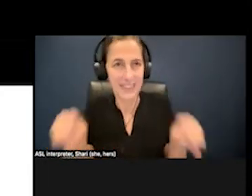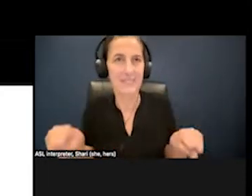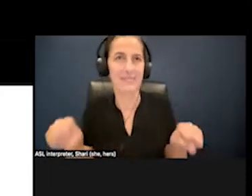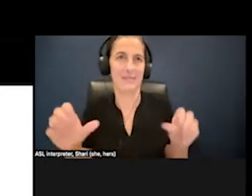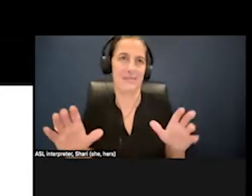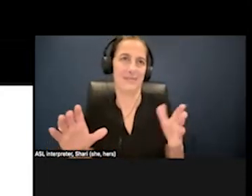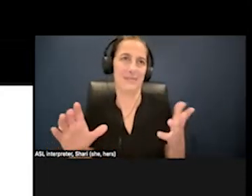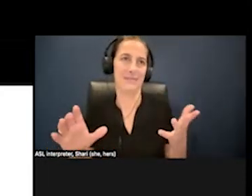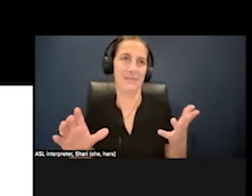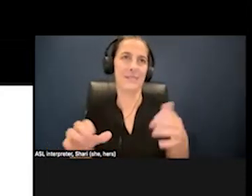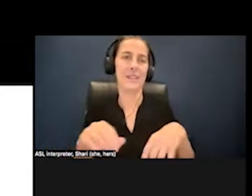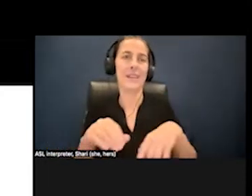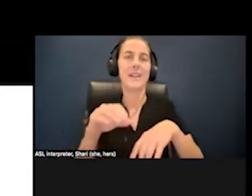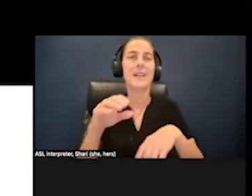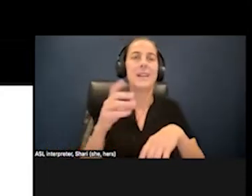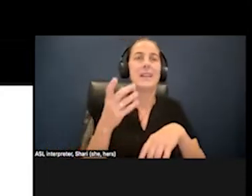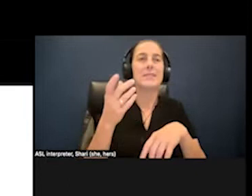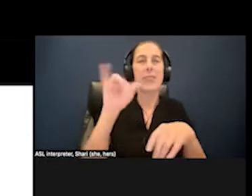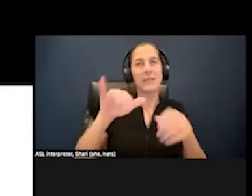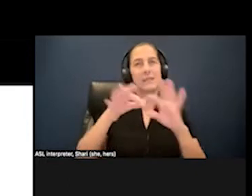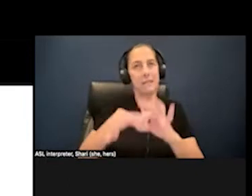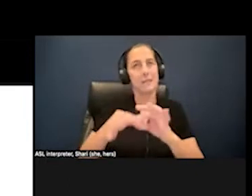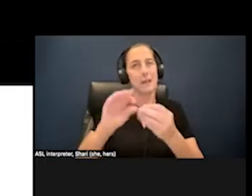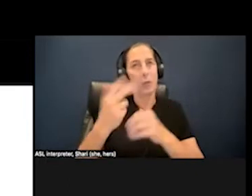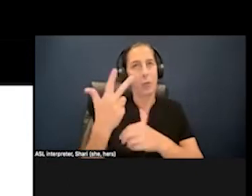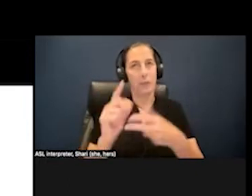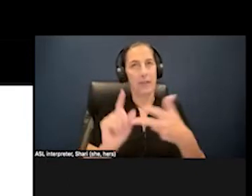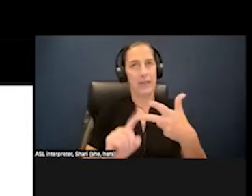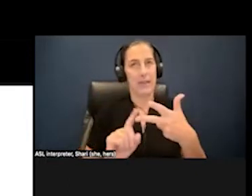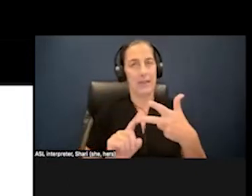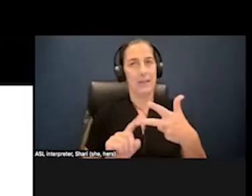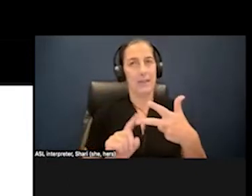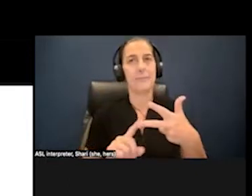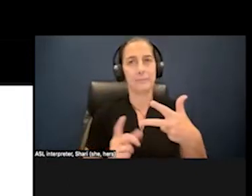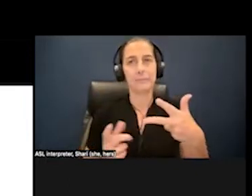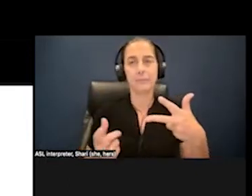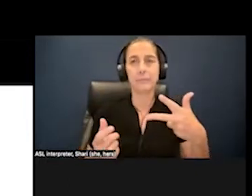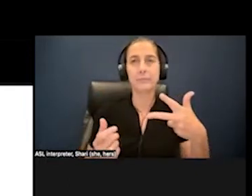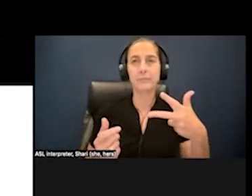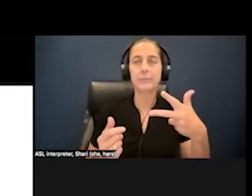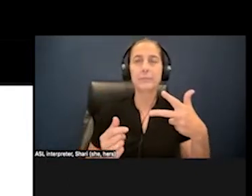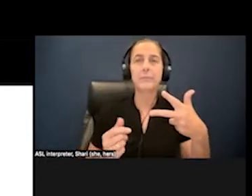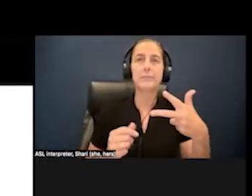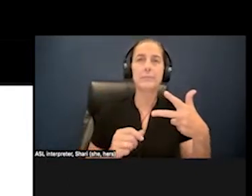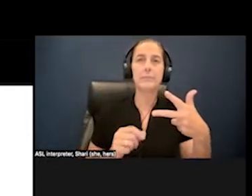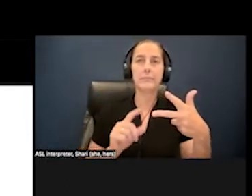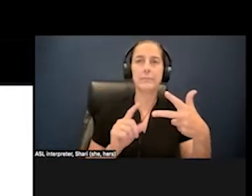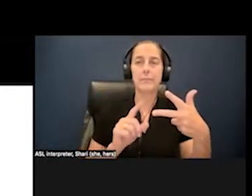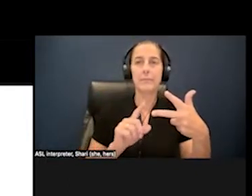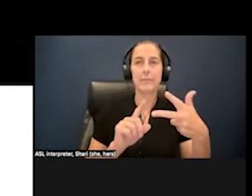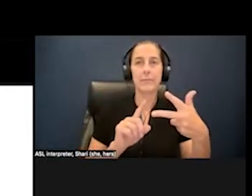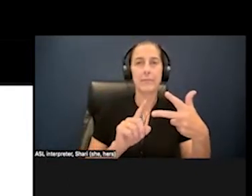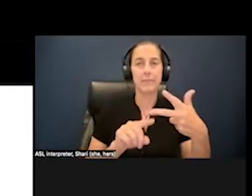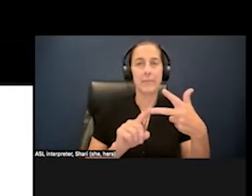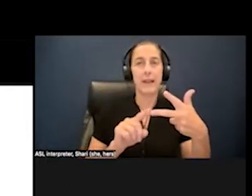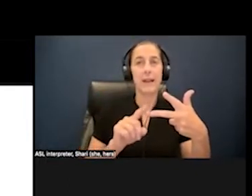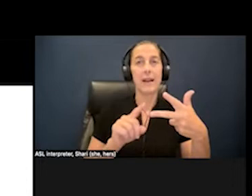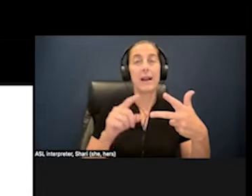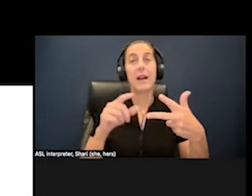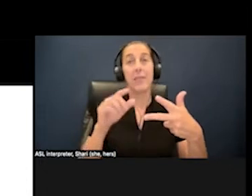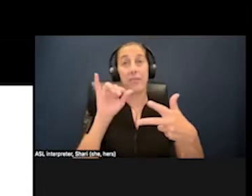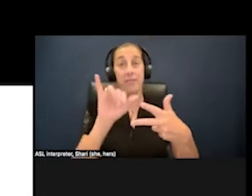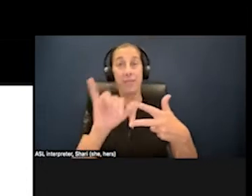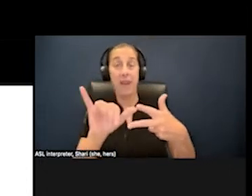say in this kind of introductory presentation, which is really going out to folks who are just now looking